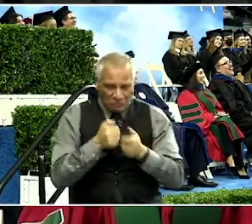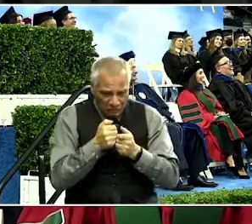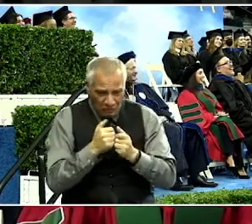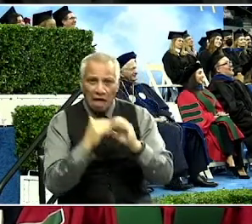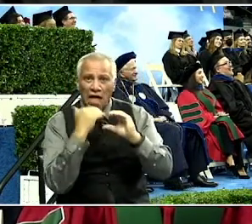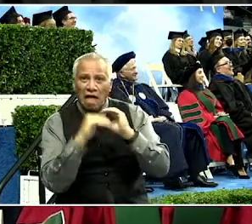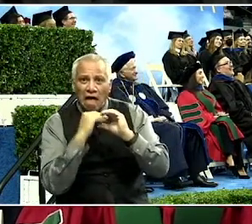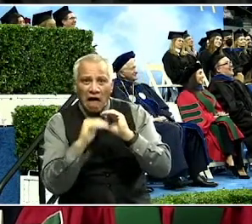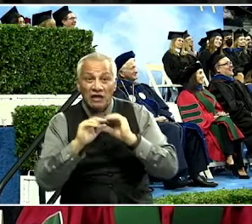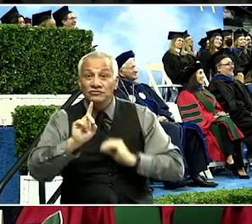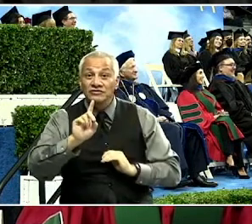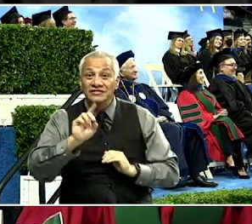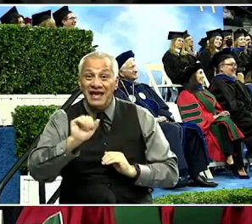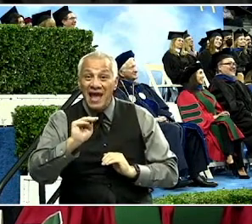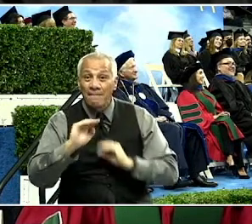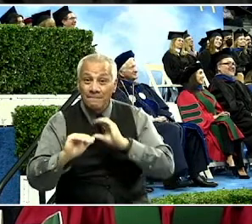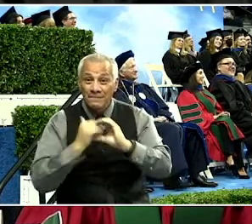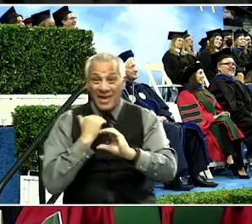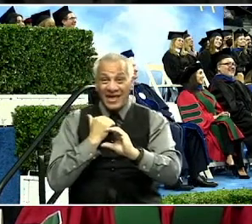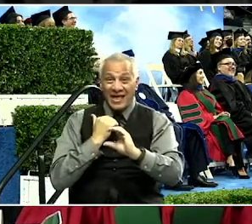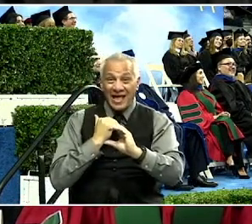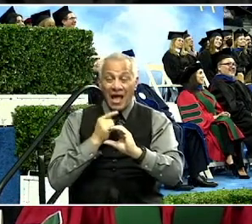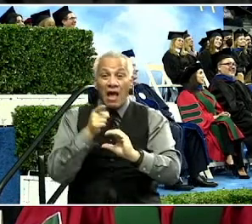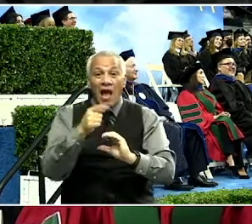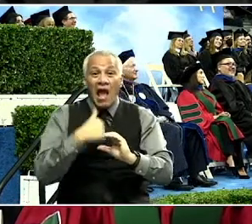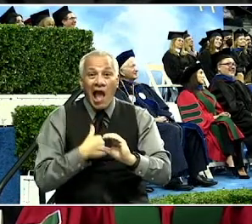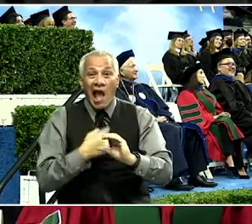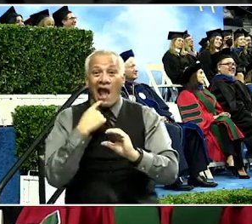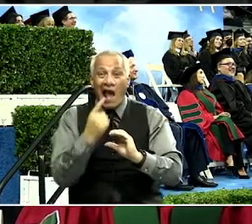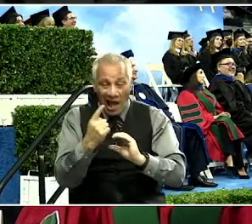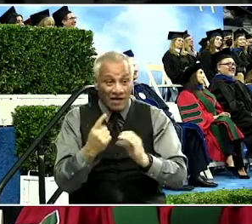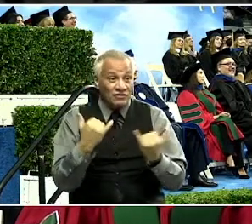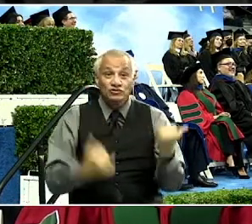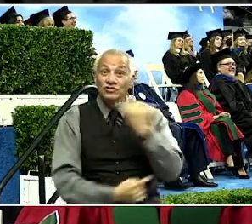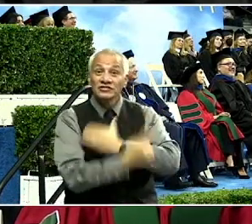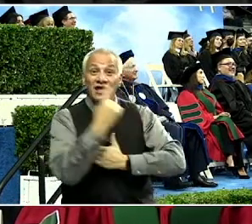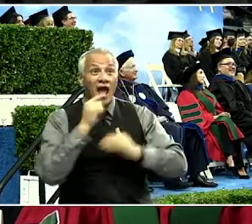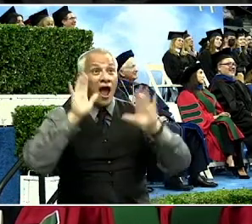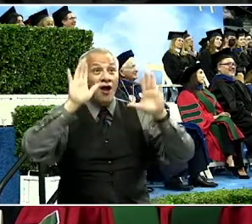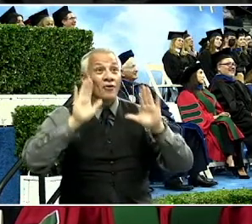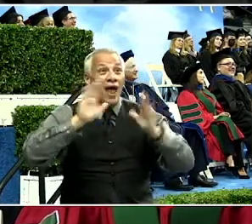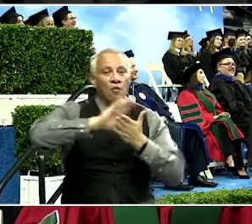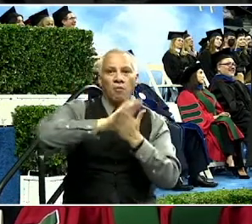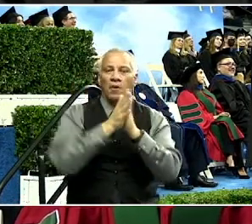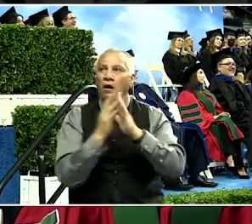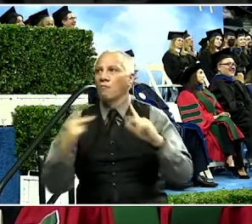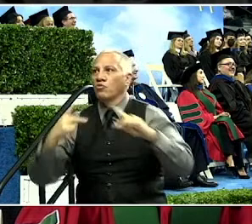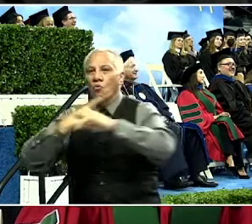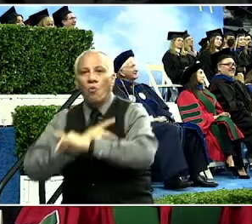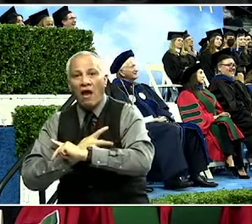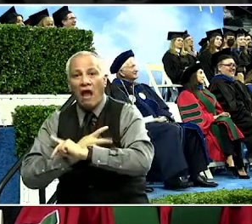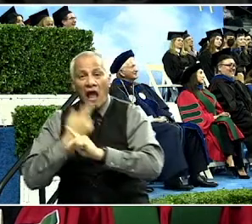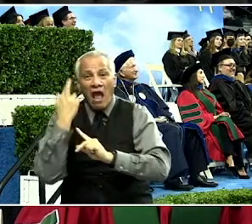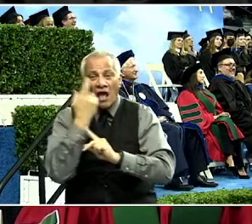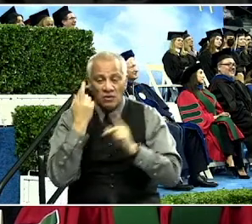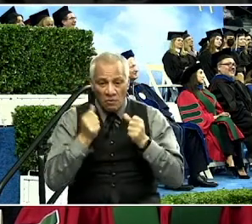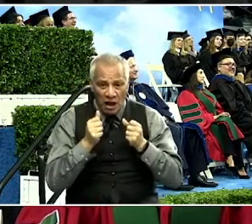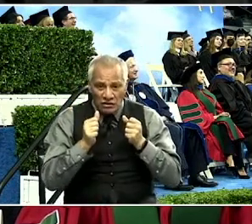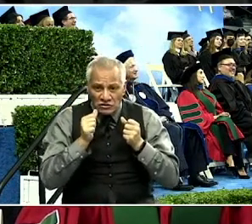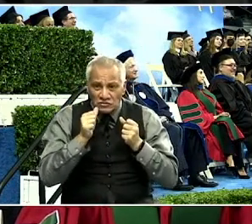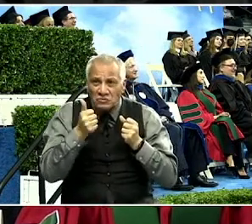out. One of your best days will turn into one of your worst, and you will momentarily lose sight of the fact that there is a